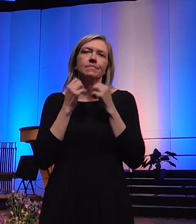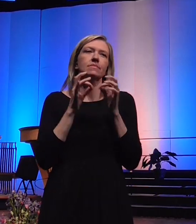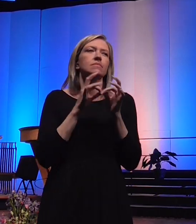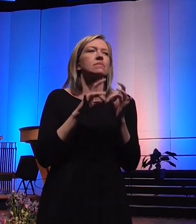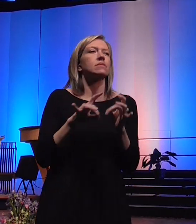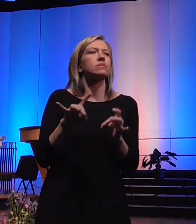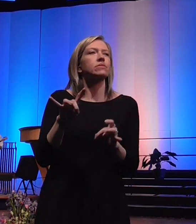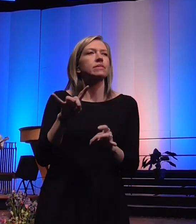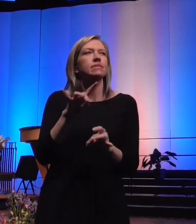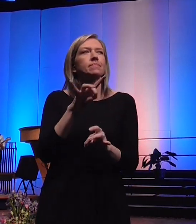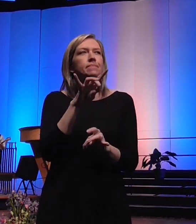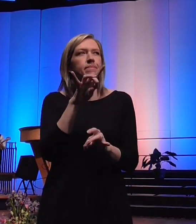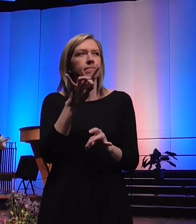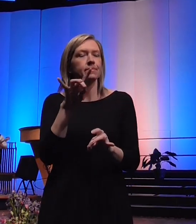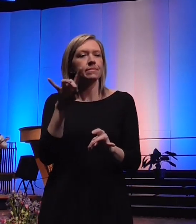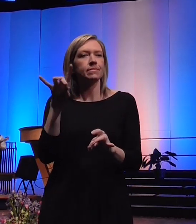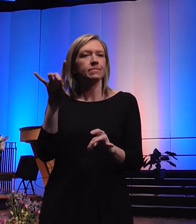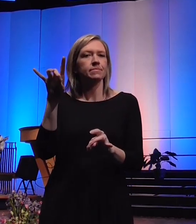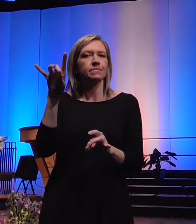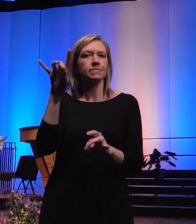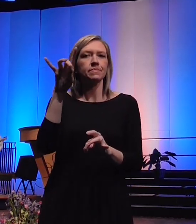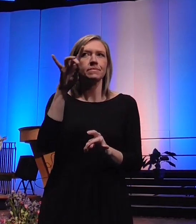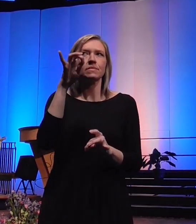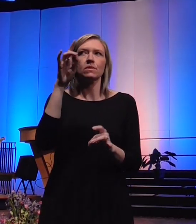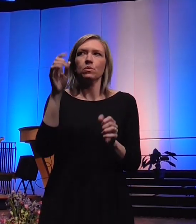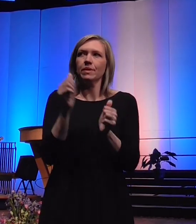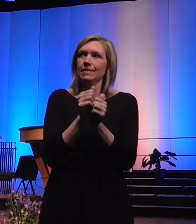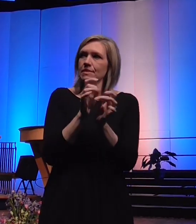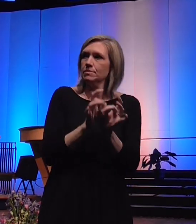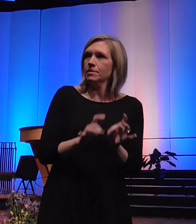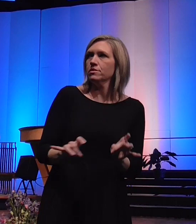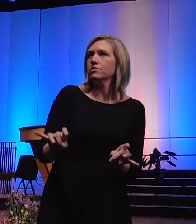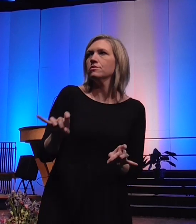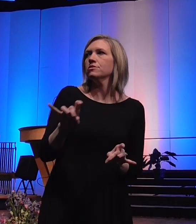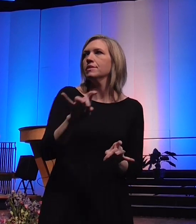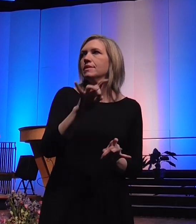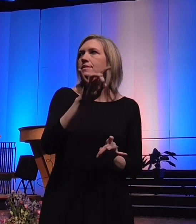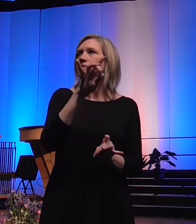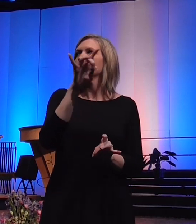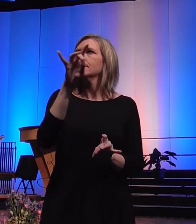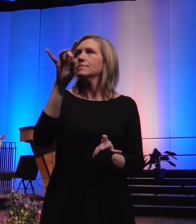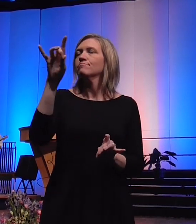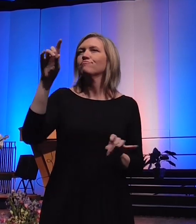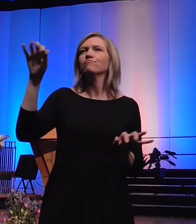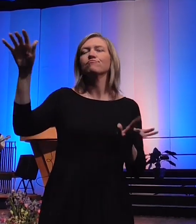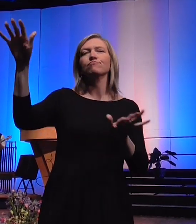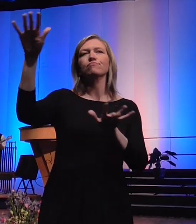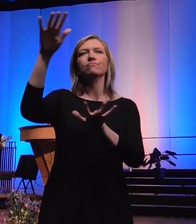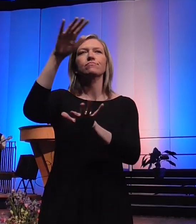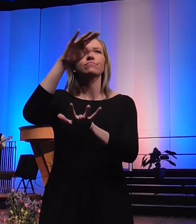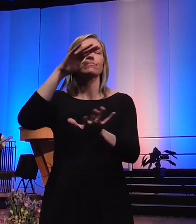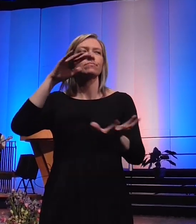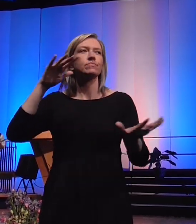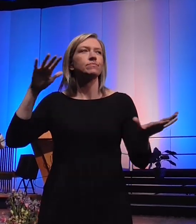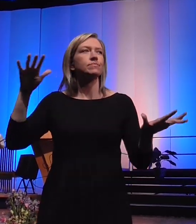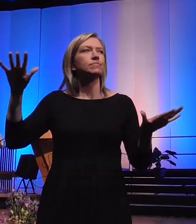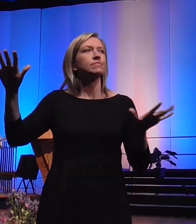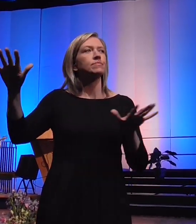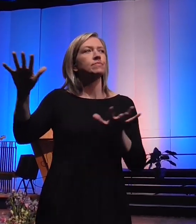alive with spirit, with spirit.